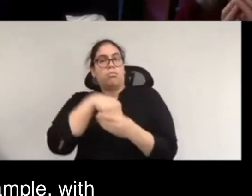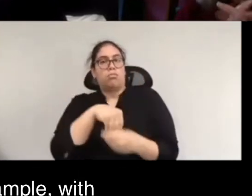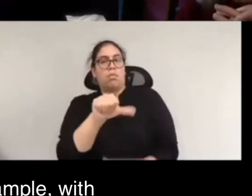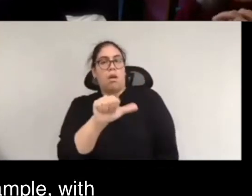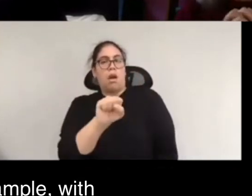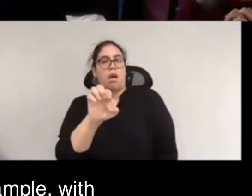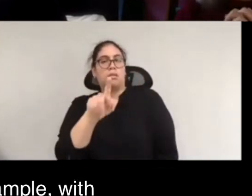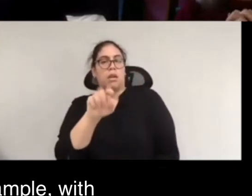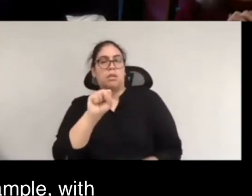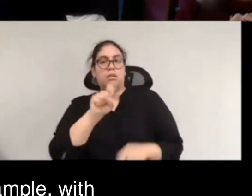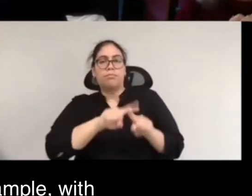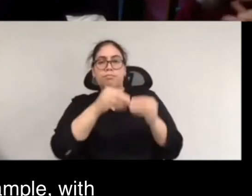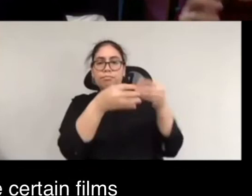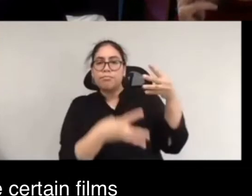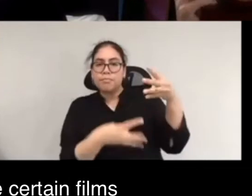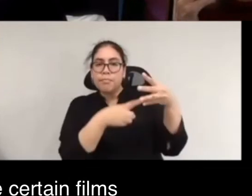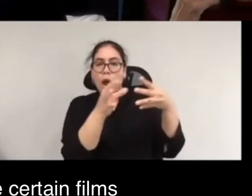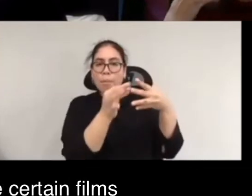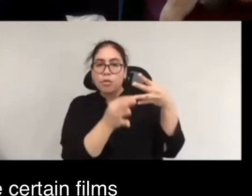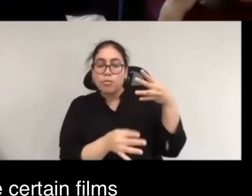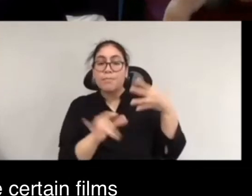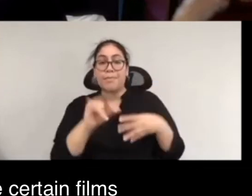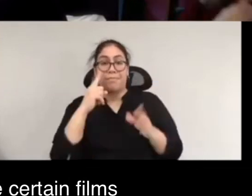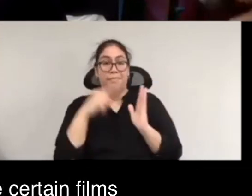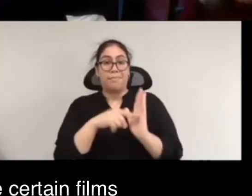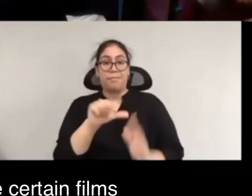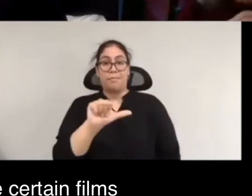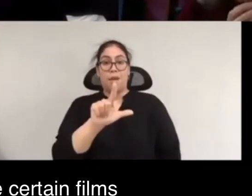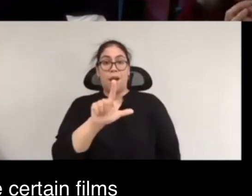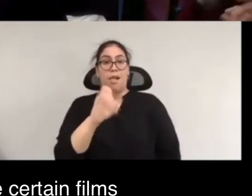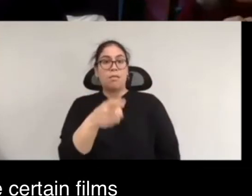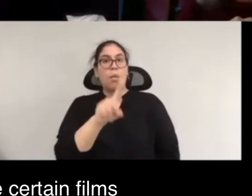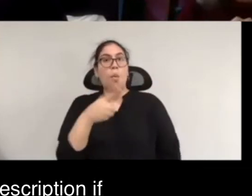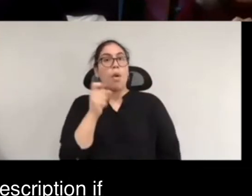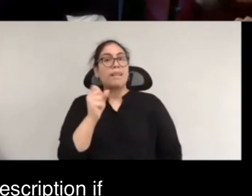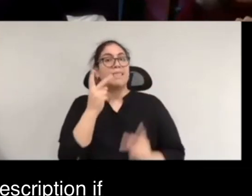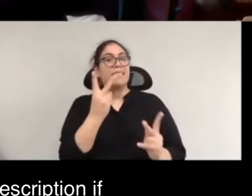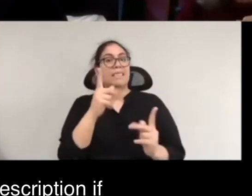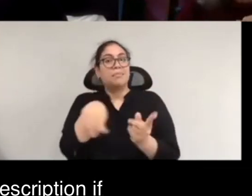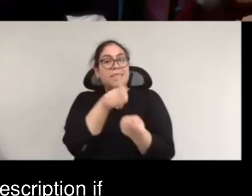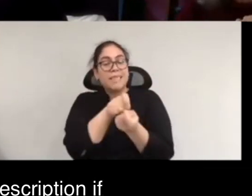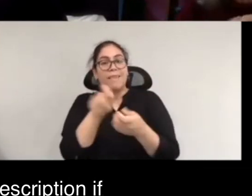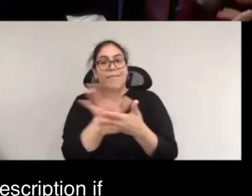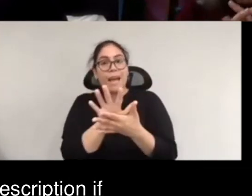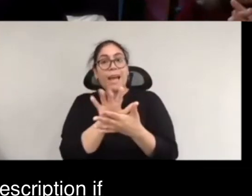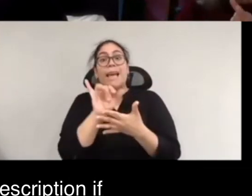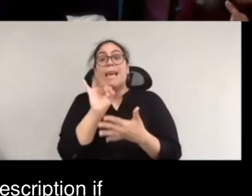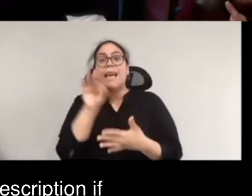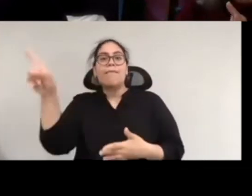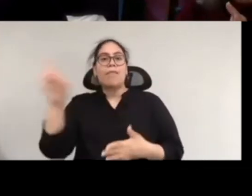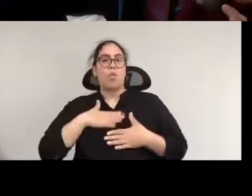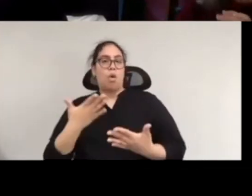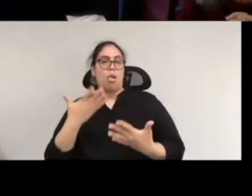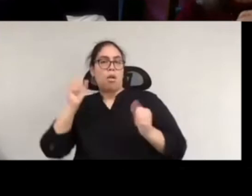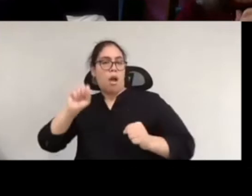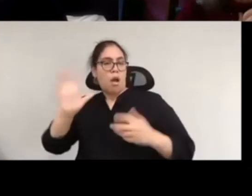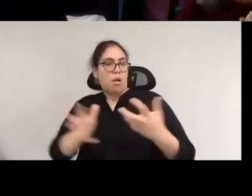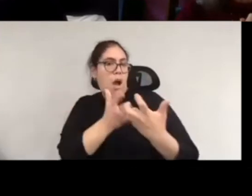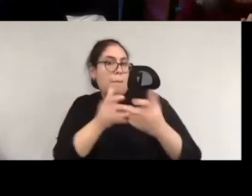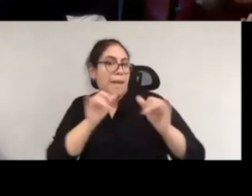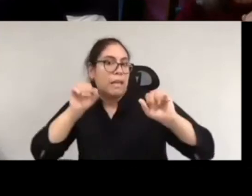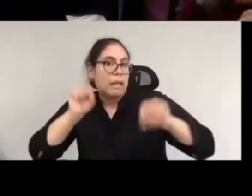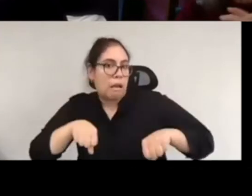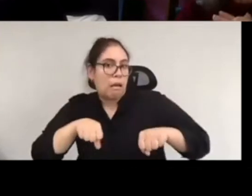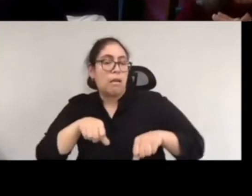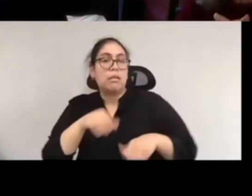with Alex would only be able to see certain films that are given to festivals with audio description if they can accommodate it. And certain films come in